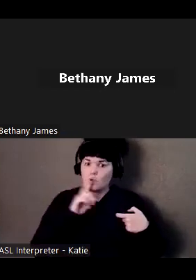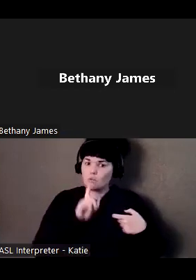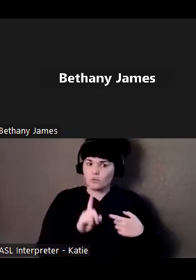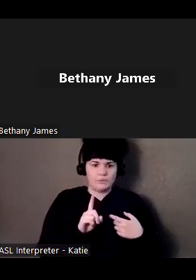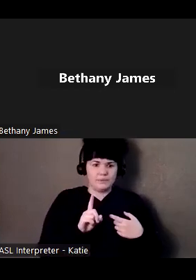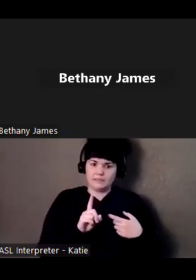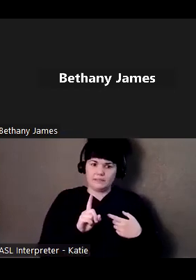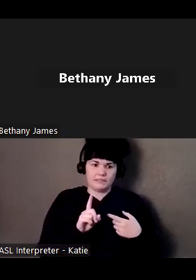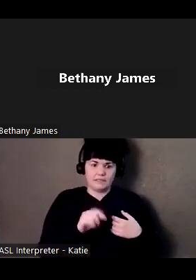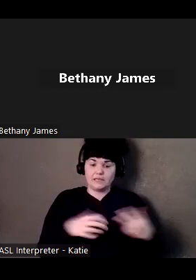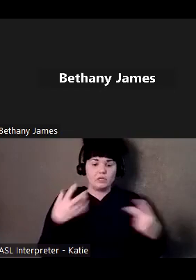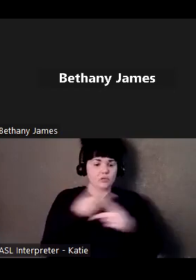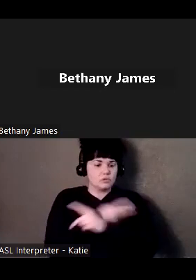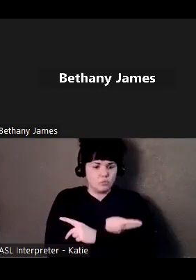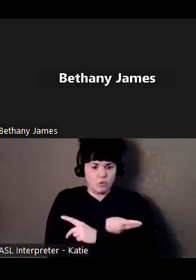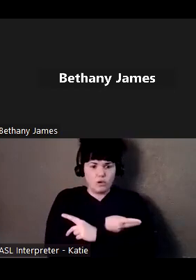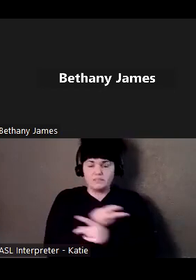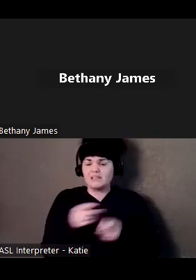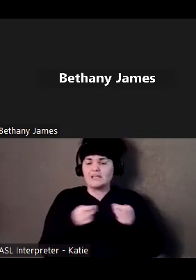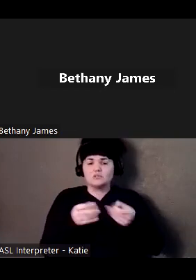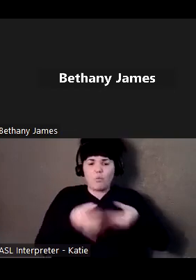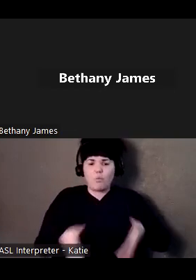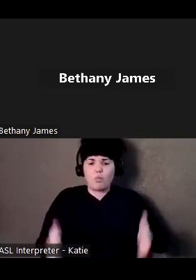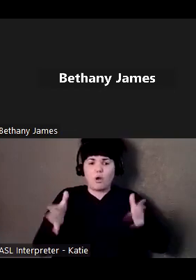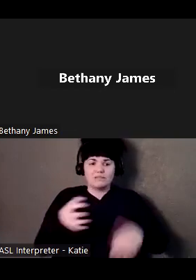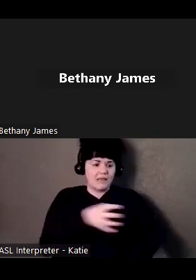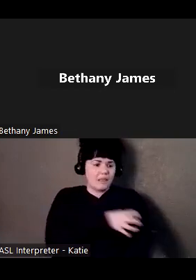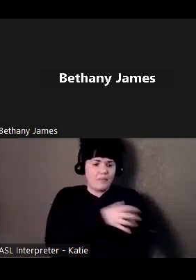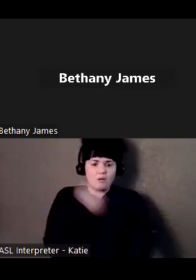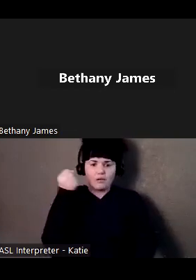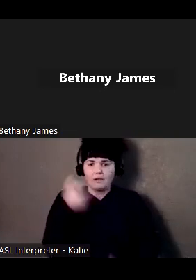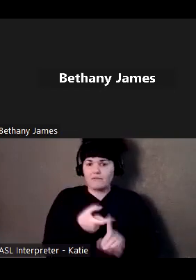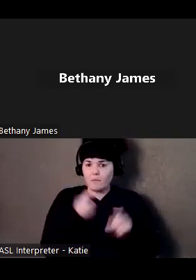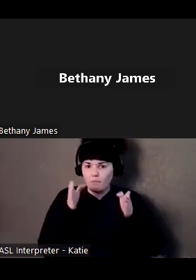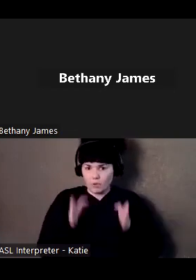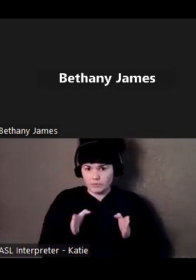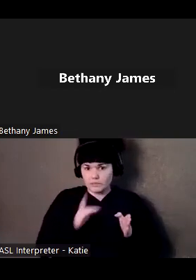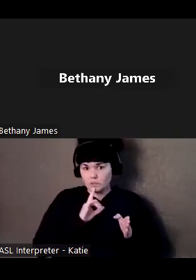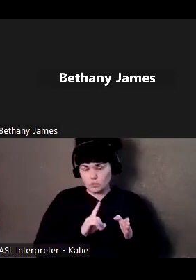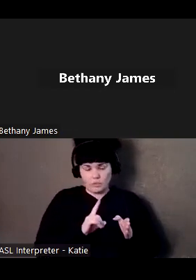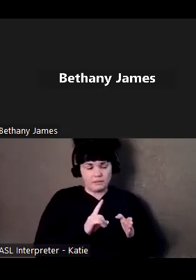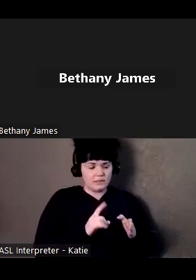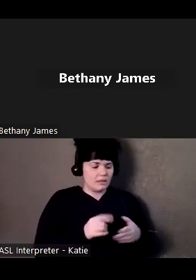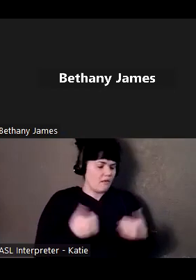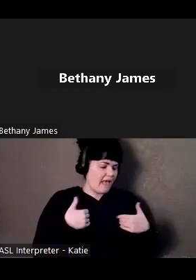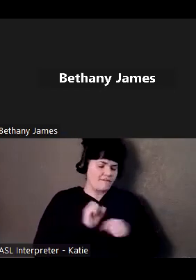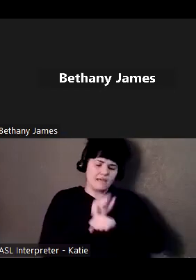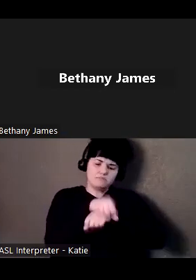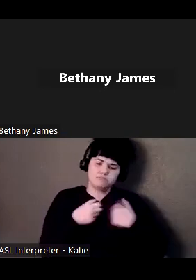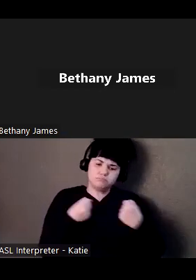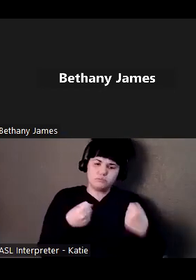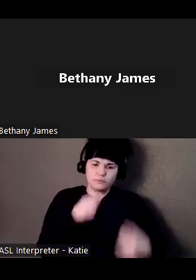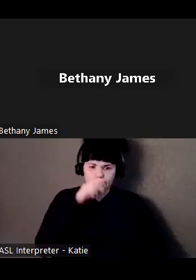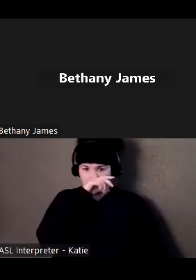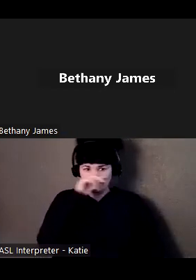moves the power away from the individual to build that resilience and self-efficacy. Yeah, I'm thinking again